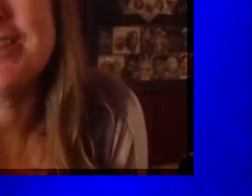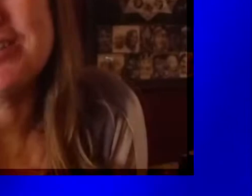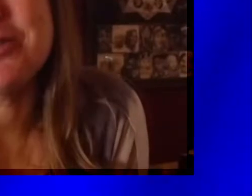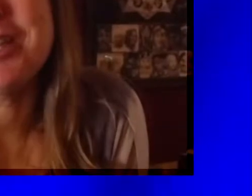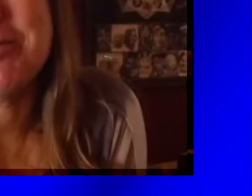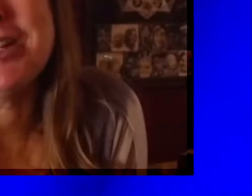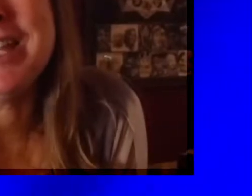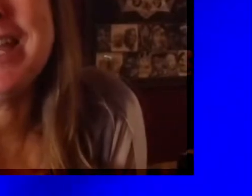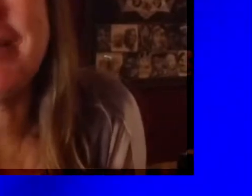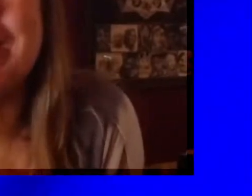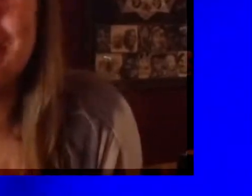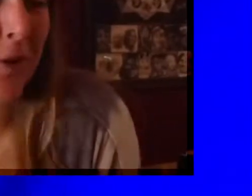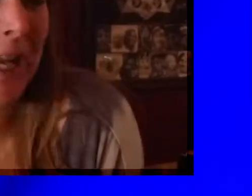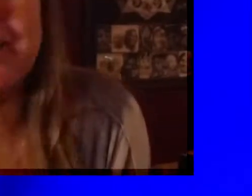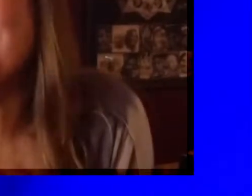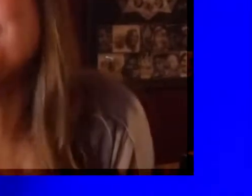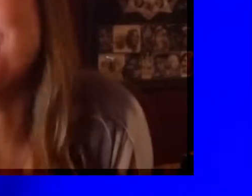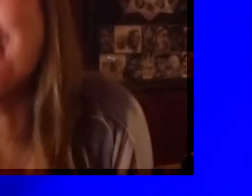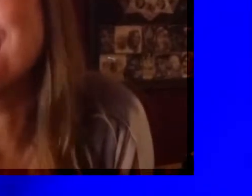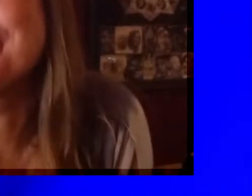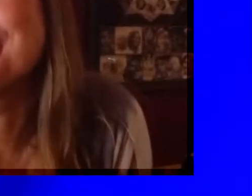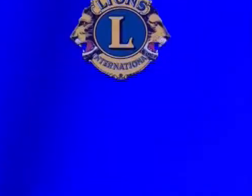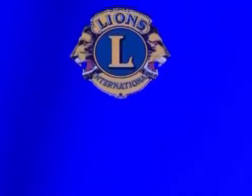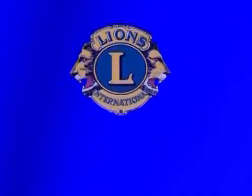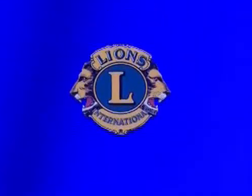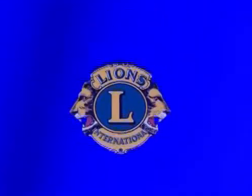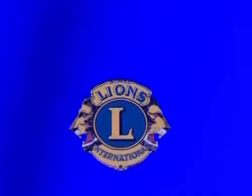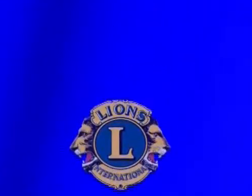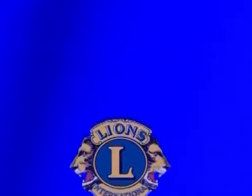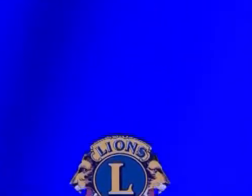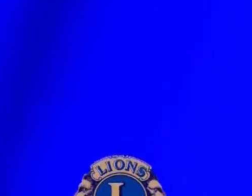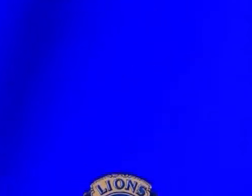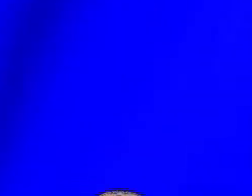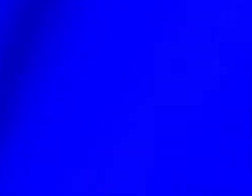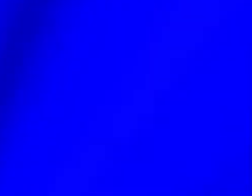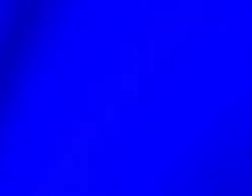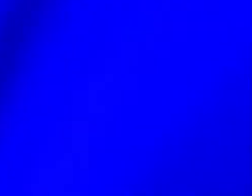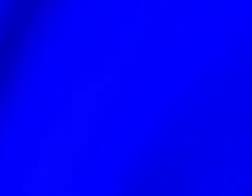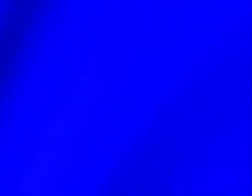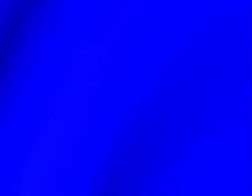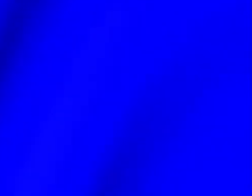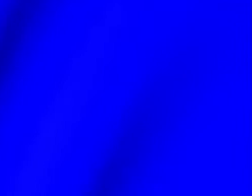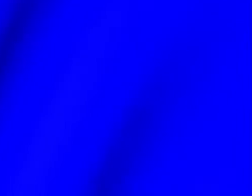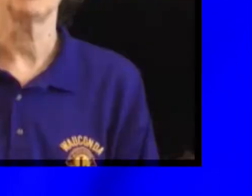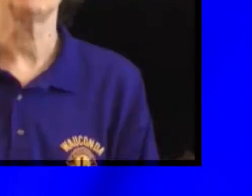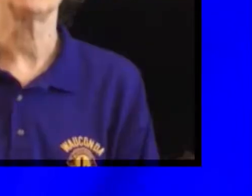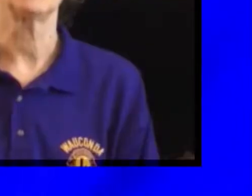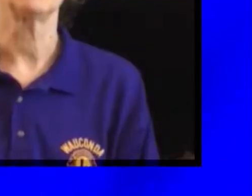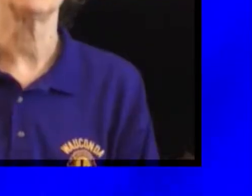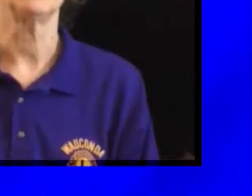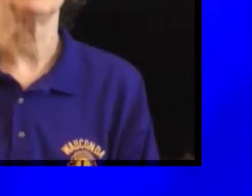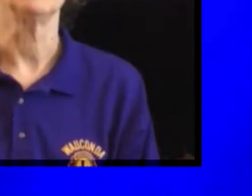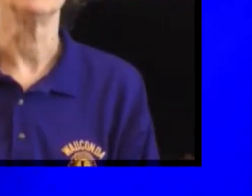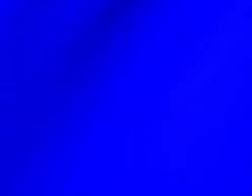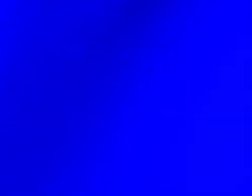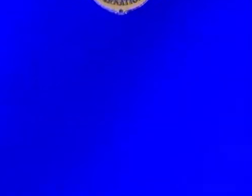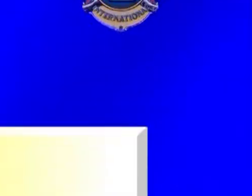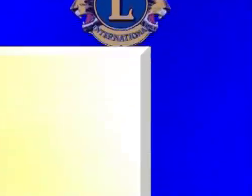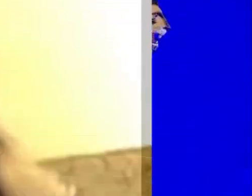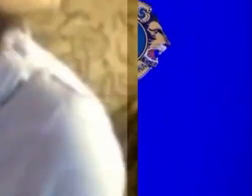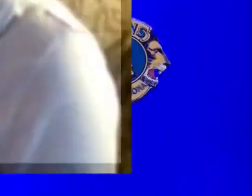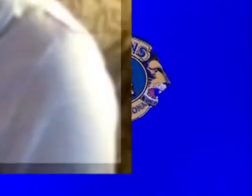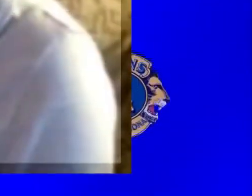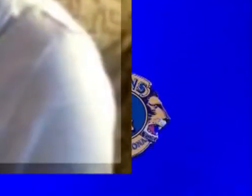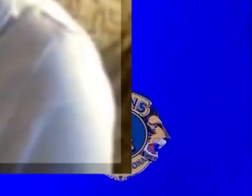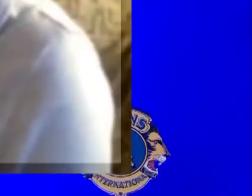of everything they do in the community, and we even donate our tips to them. I'm a Wauconda Lion. I'm a Wauconda Lion. I'm a Wauconda Lion. I'm a Wauconda Lion. I'm a Lion.